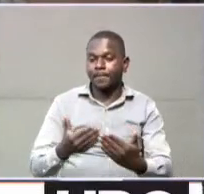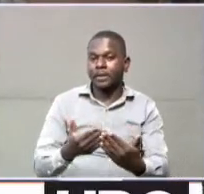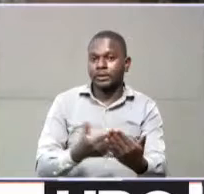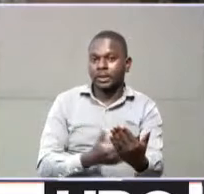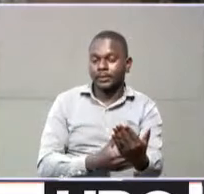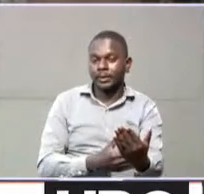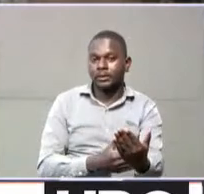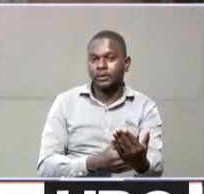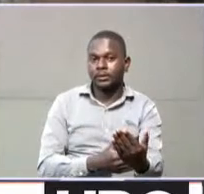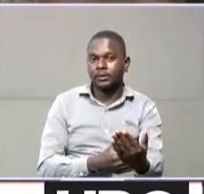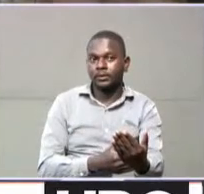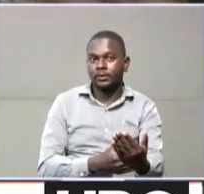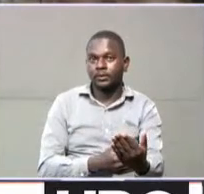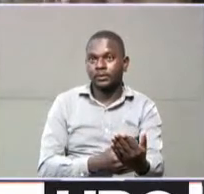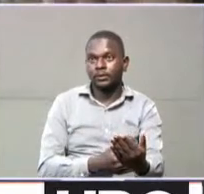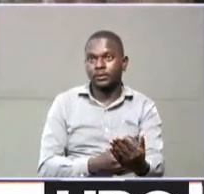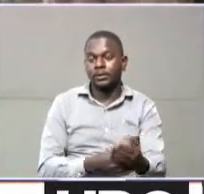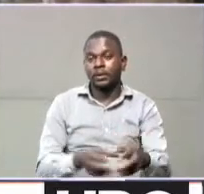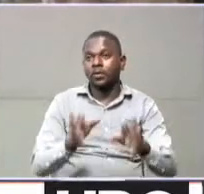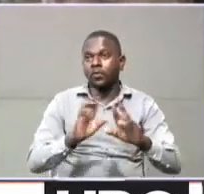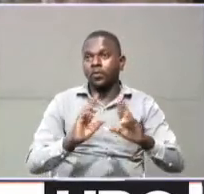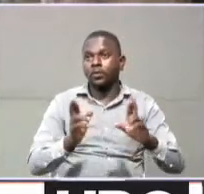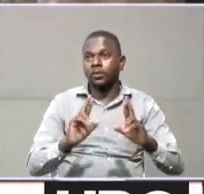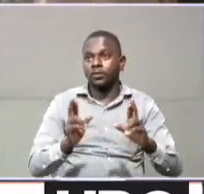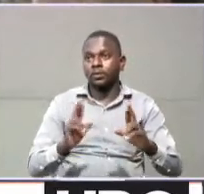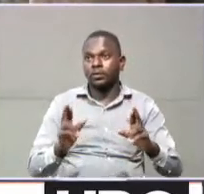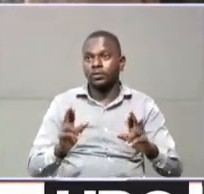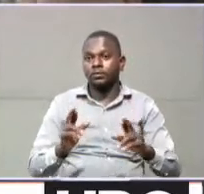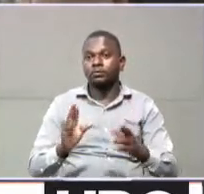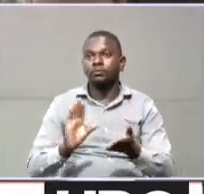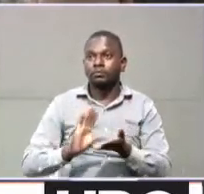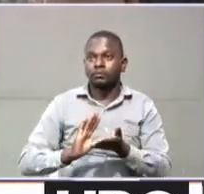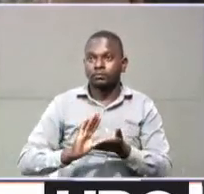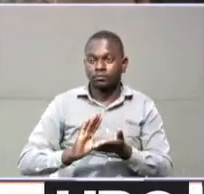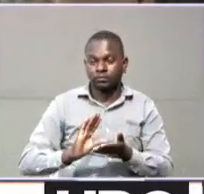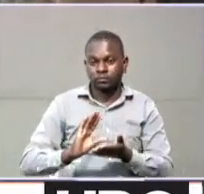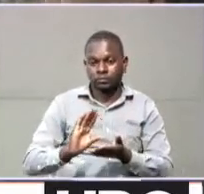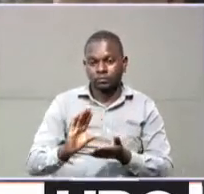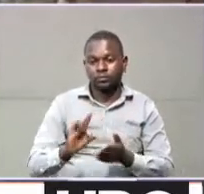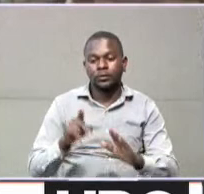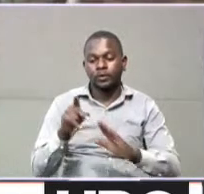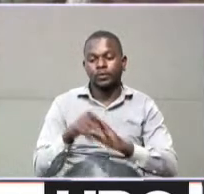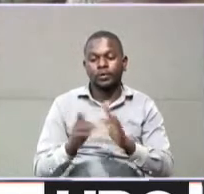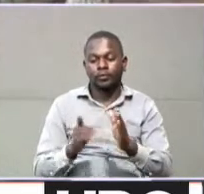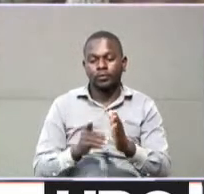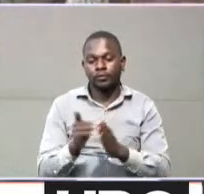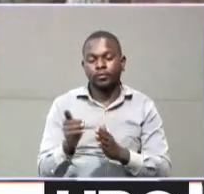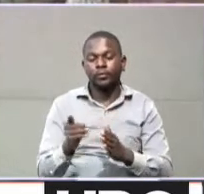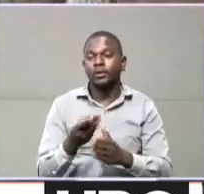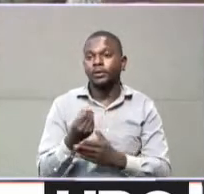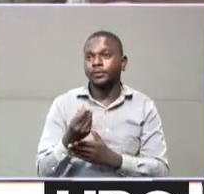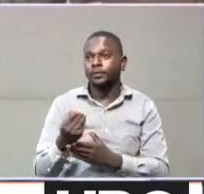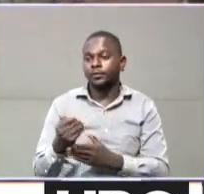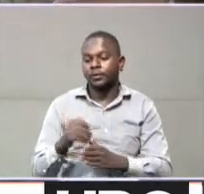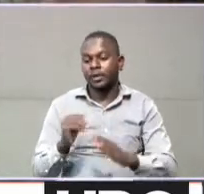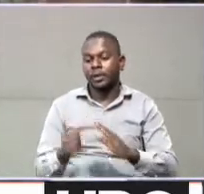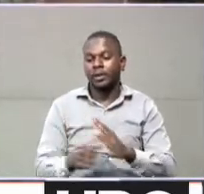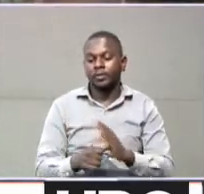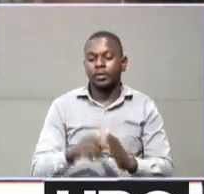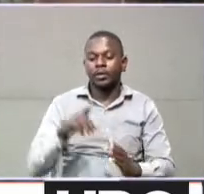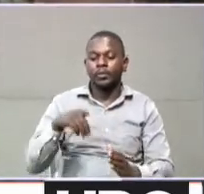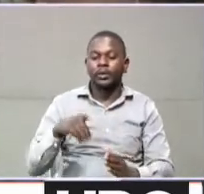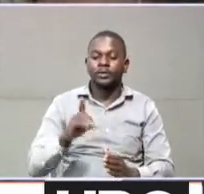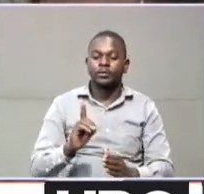statement on the readiness to disperse parish revolving funds under the parish involvement